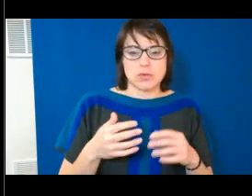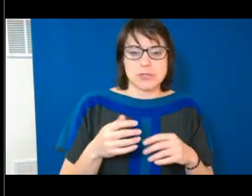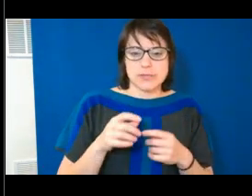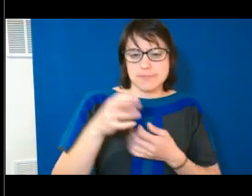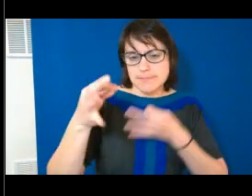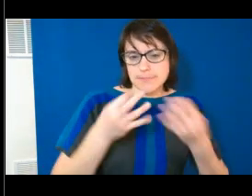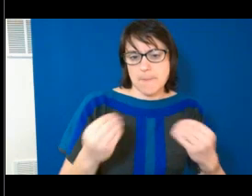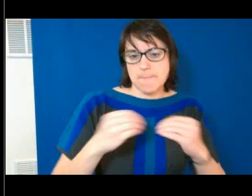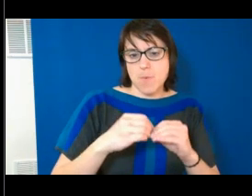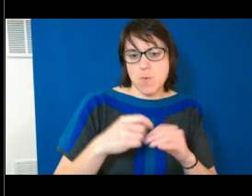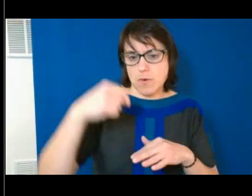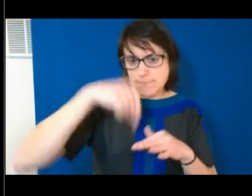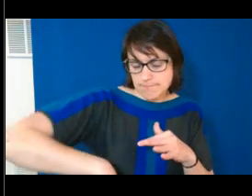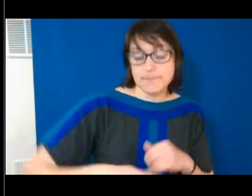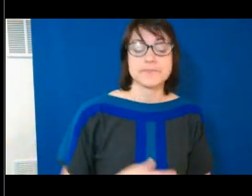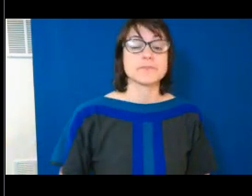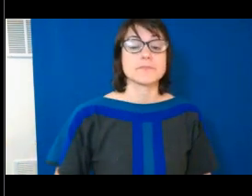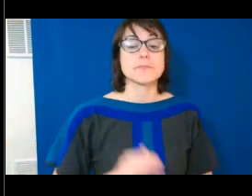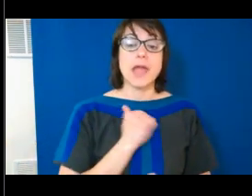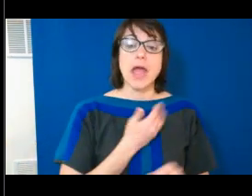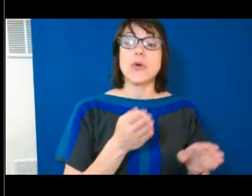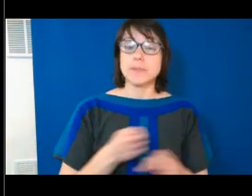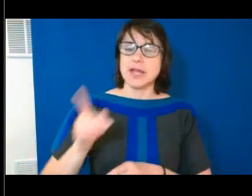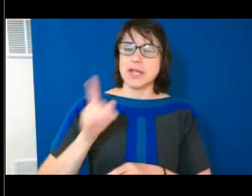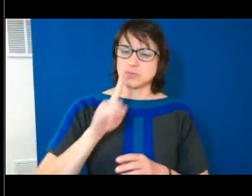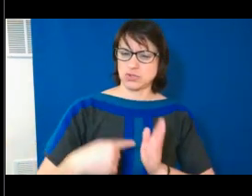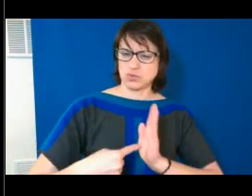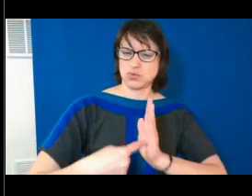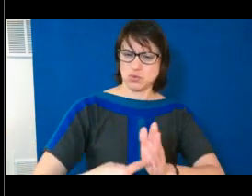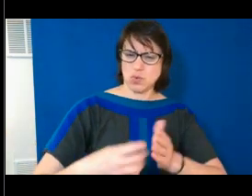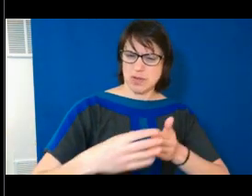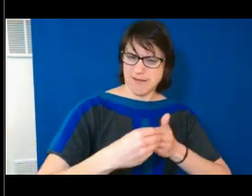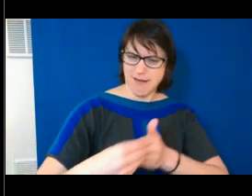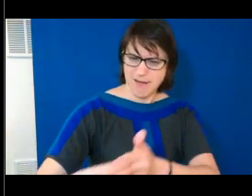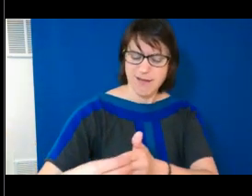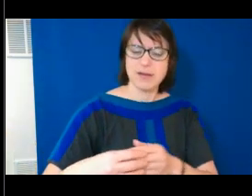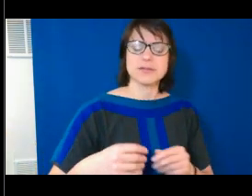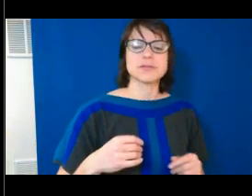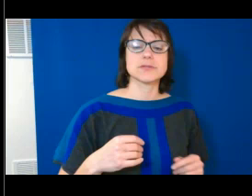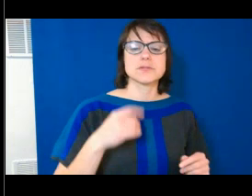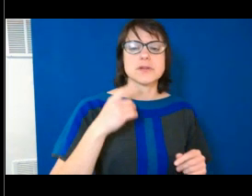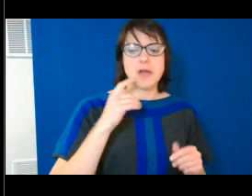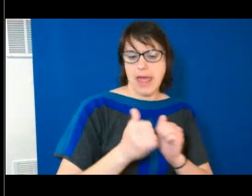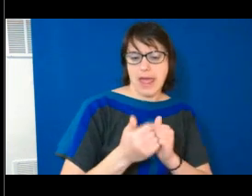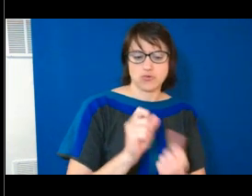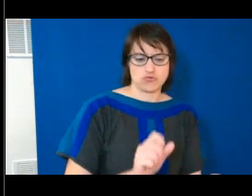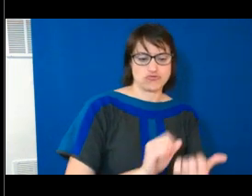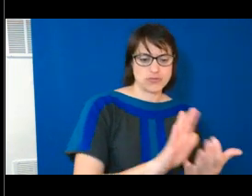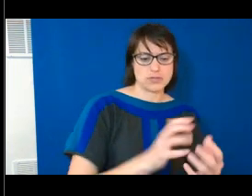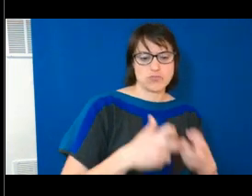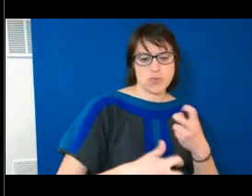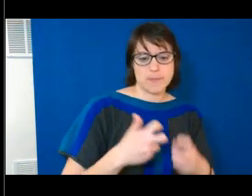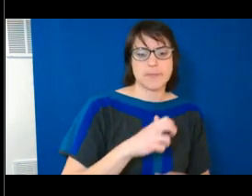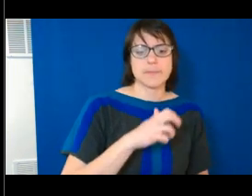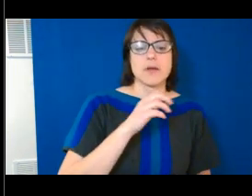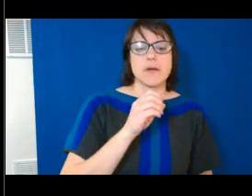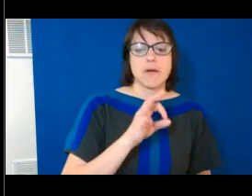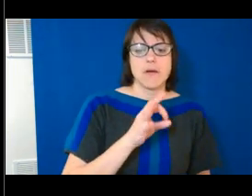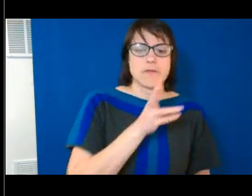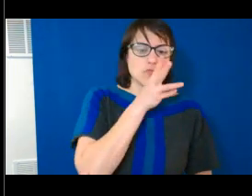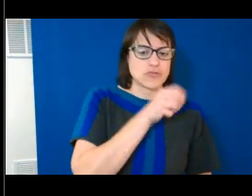plans really serve as a roadmap for stakeholders across a state or region to address the problem of marine debris. And I'm happy to say there's